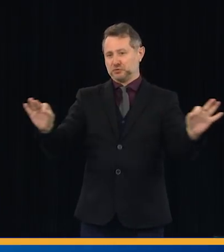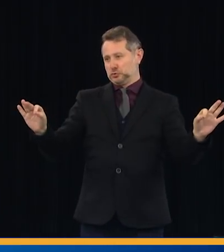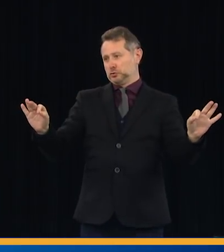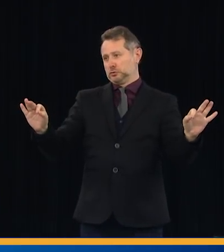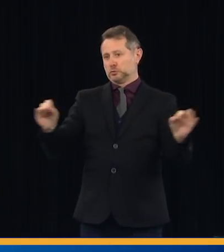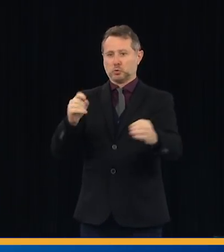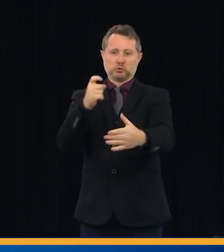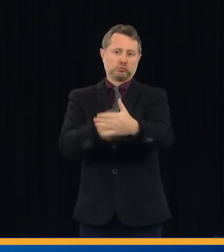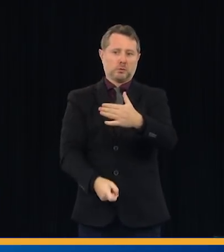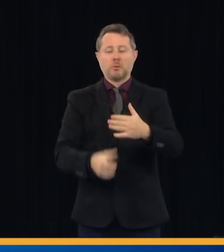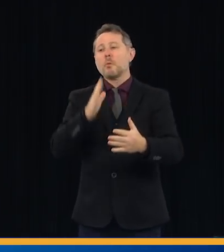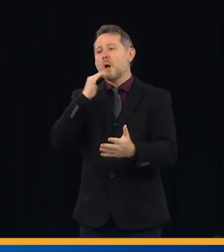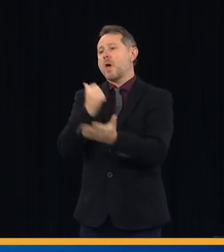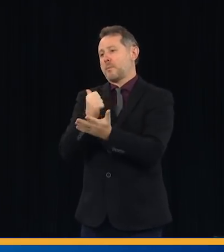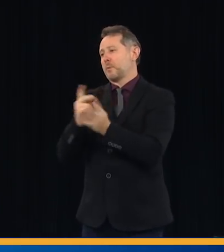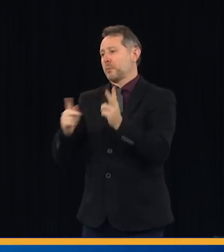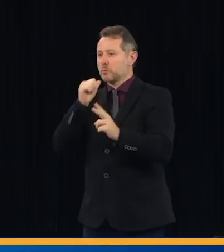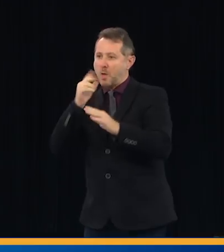big difference.